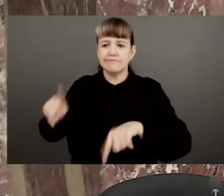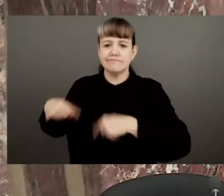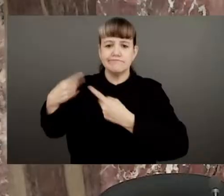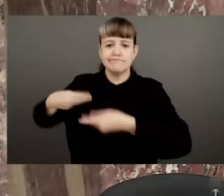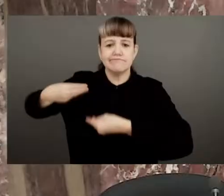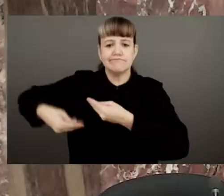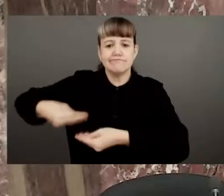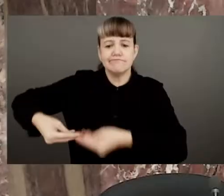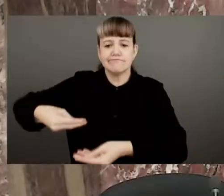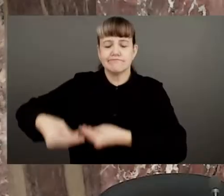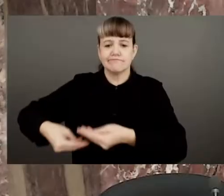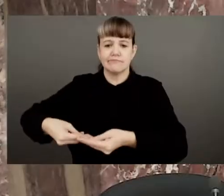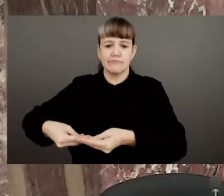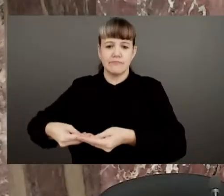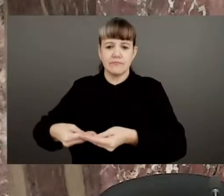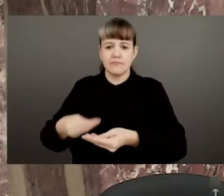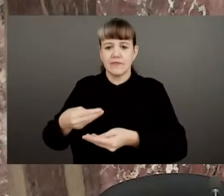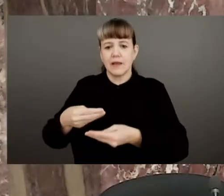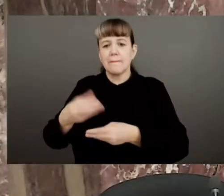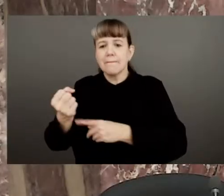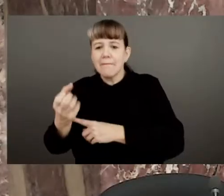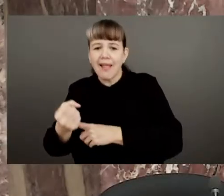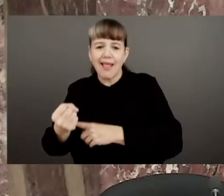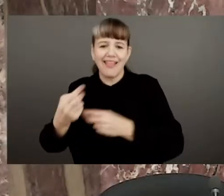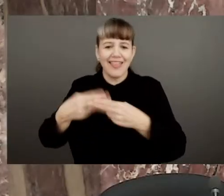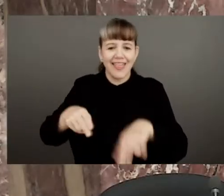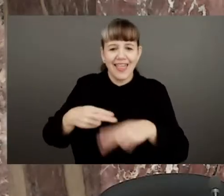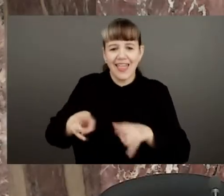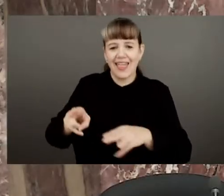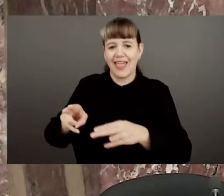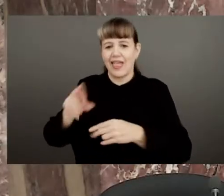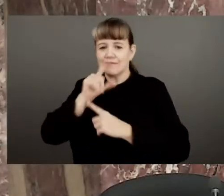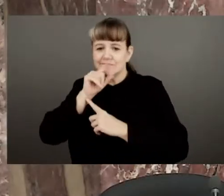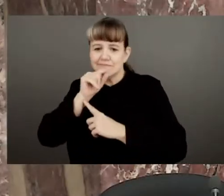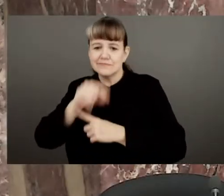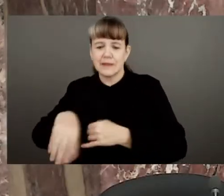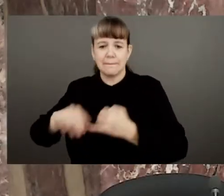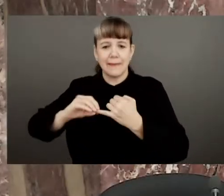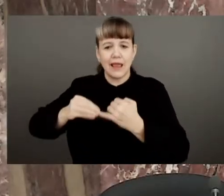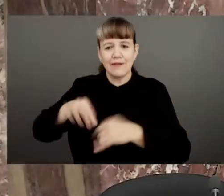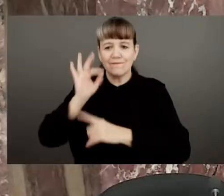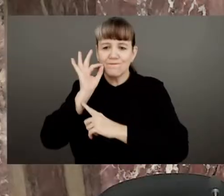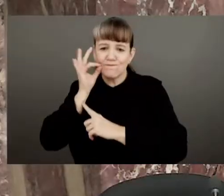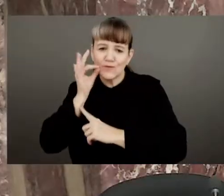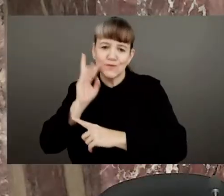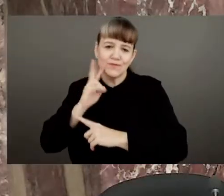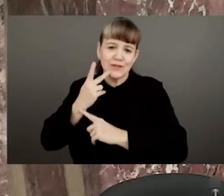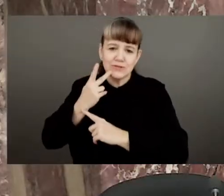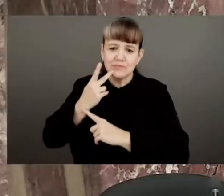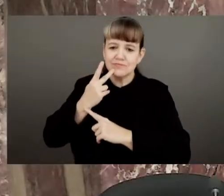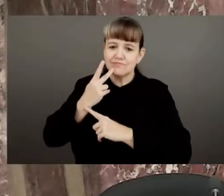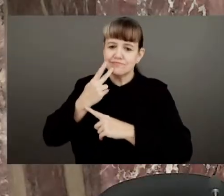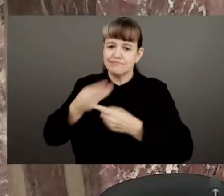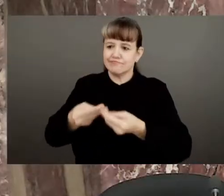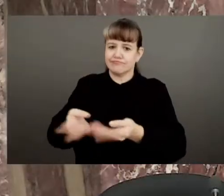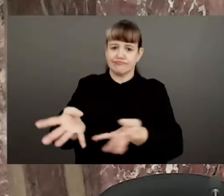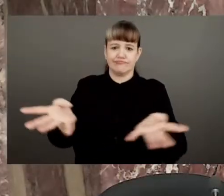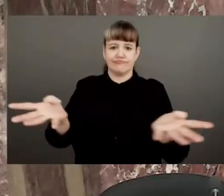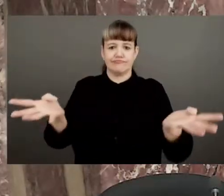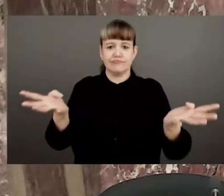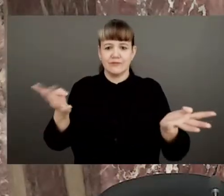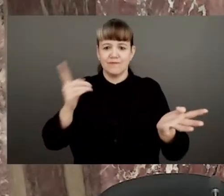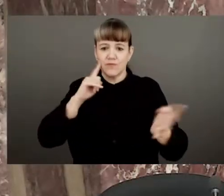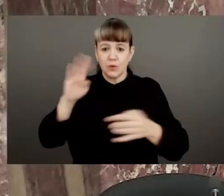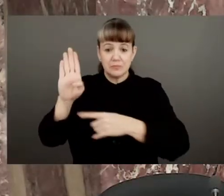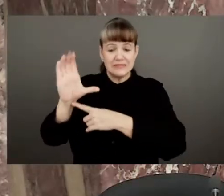vegetables that end up on our kitchen tables not only across British Columbia, but across the world. But 4 years after the